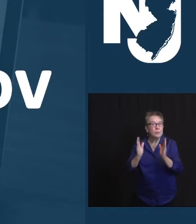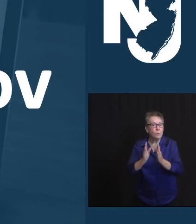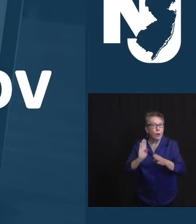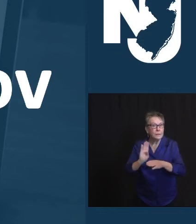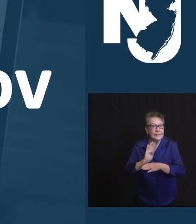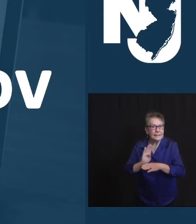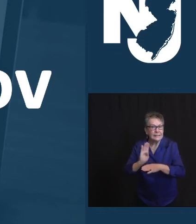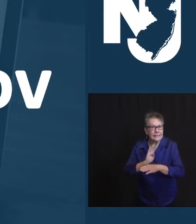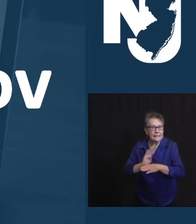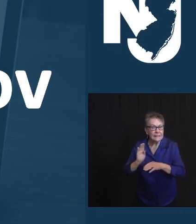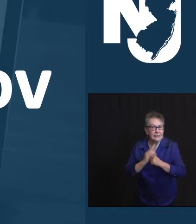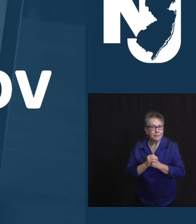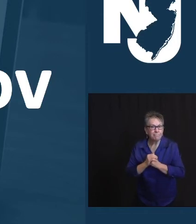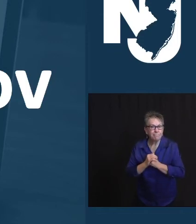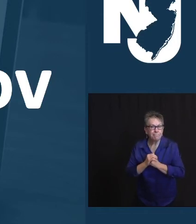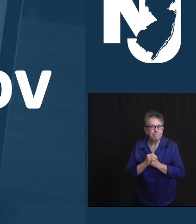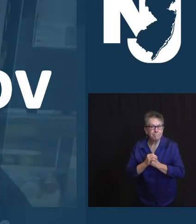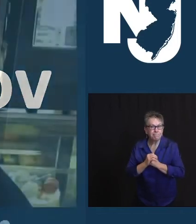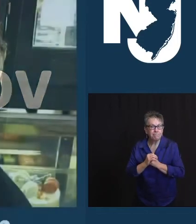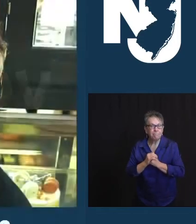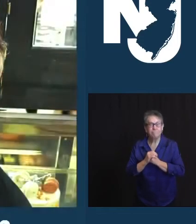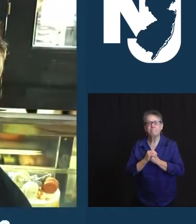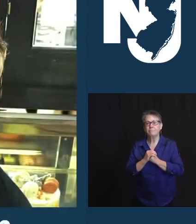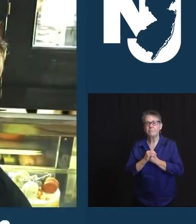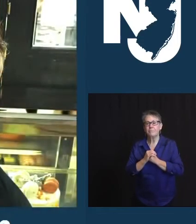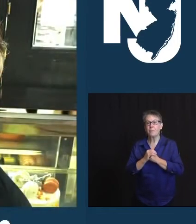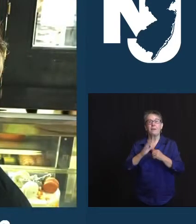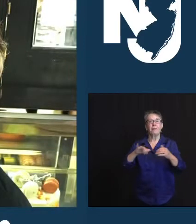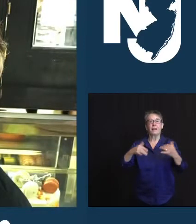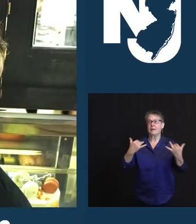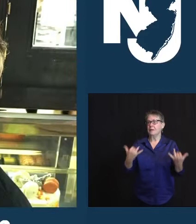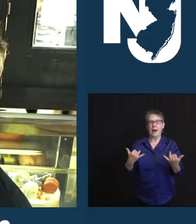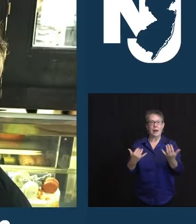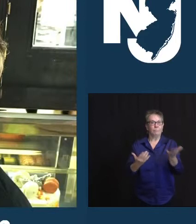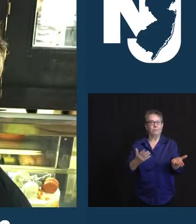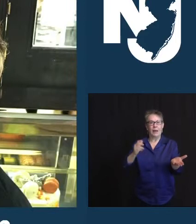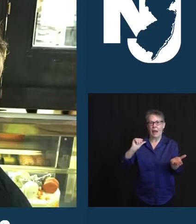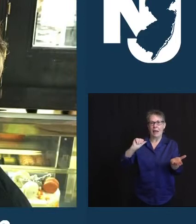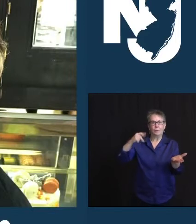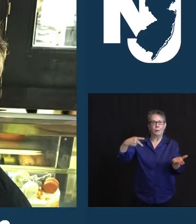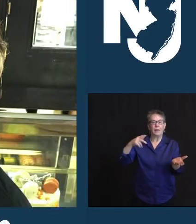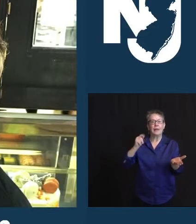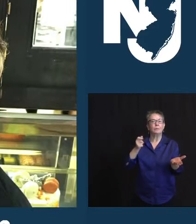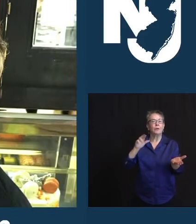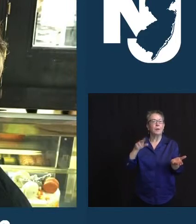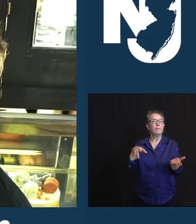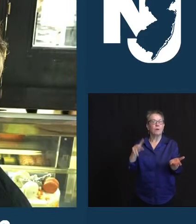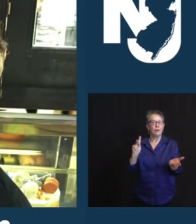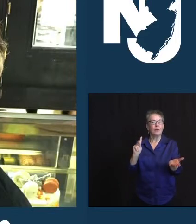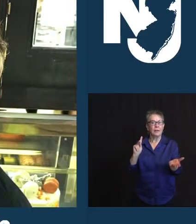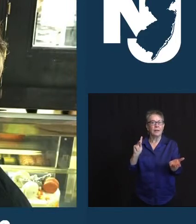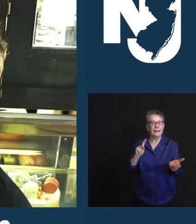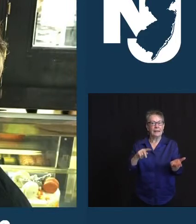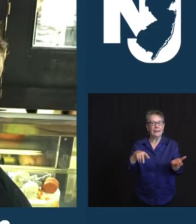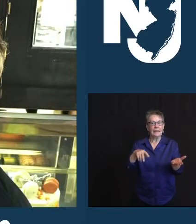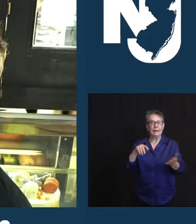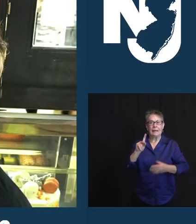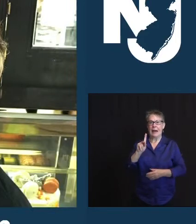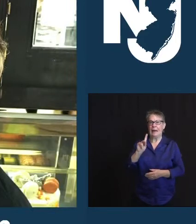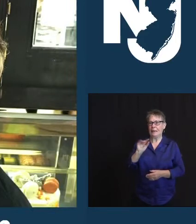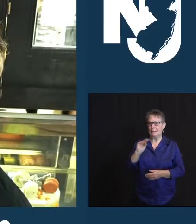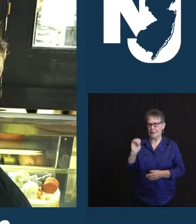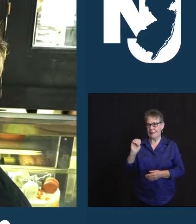economy strong. And today we're going to Asbury Park with Kimmy Massey and her rock and roll themed cake